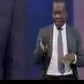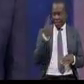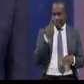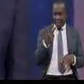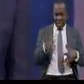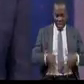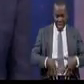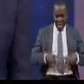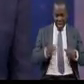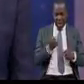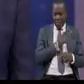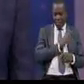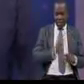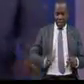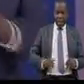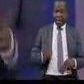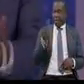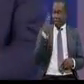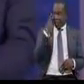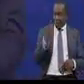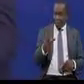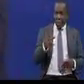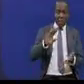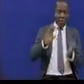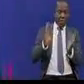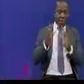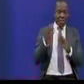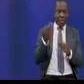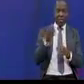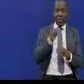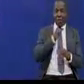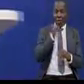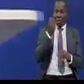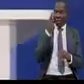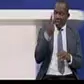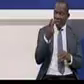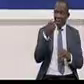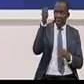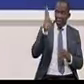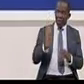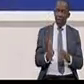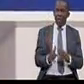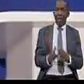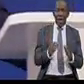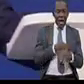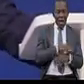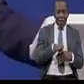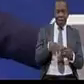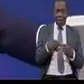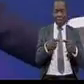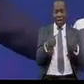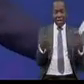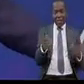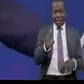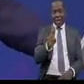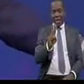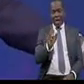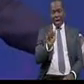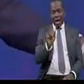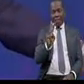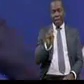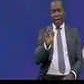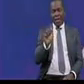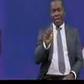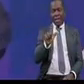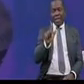the invisible. And the Amalekites that came, and behind the army of the children of